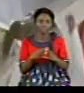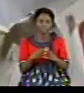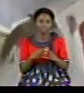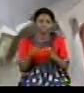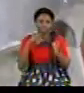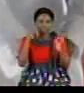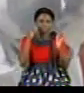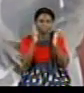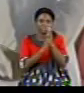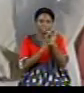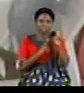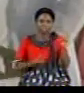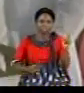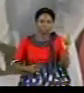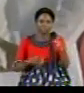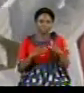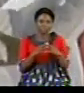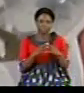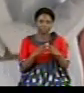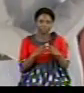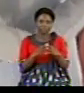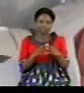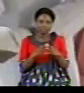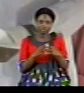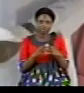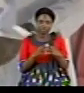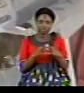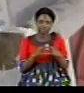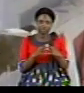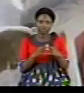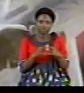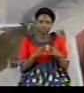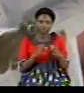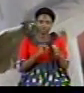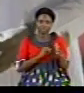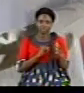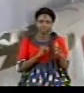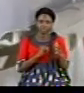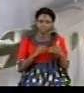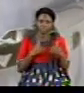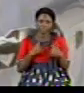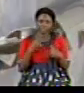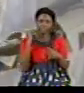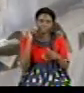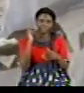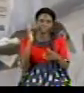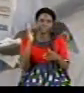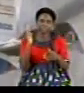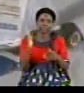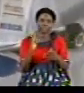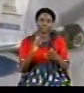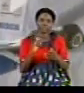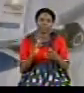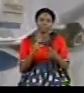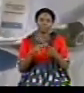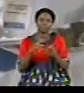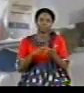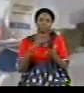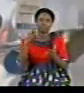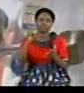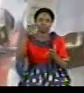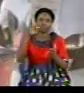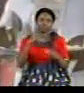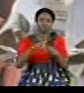Lord. I gave testimony on testify to the glory of God in my life.